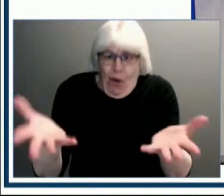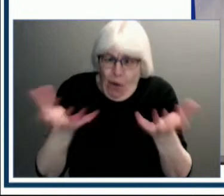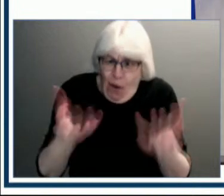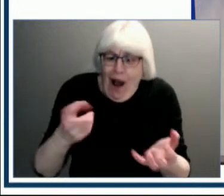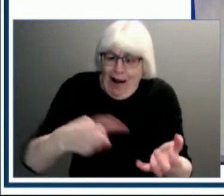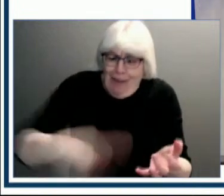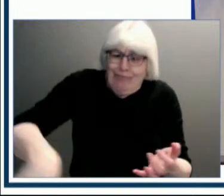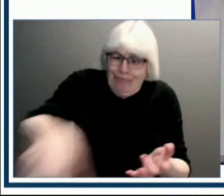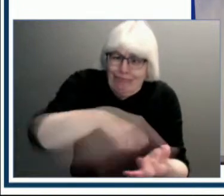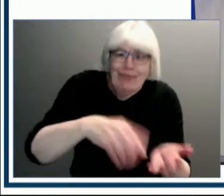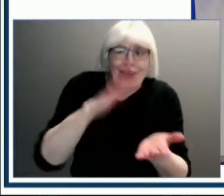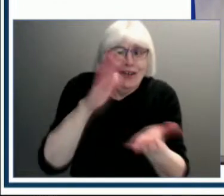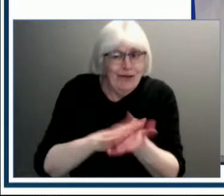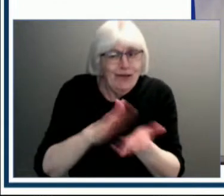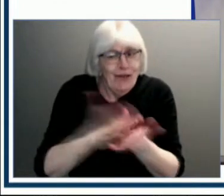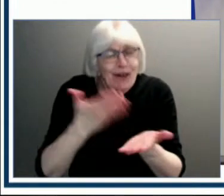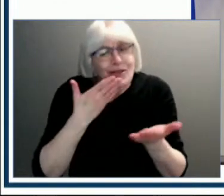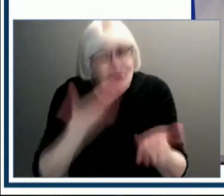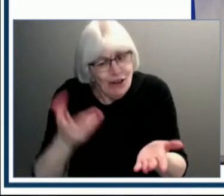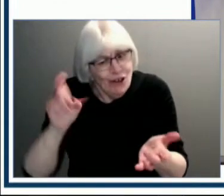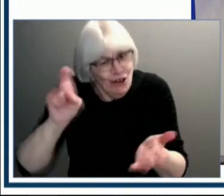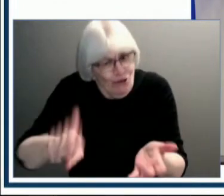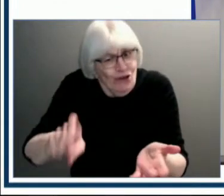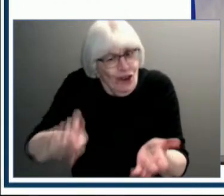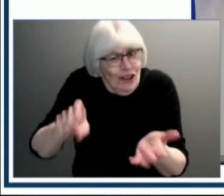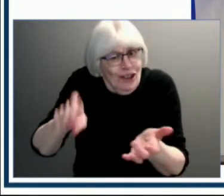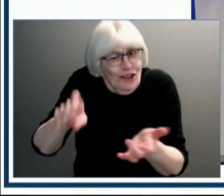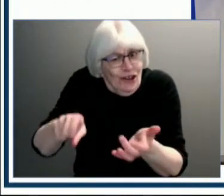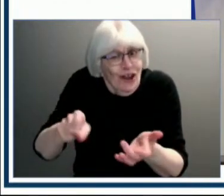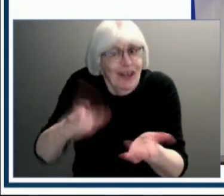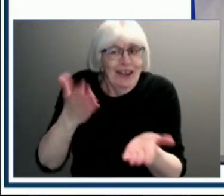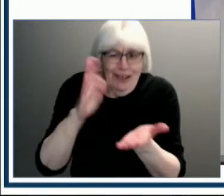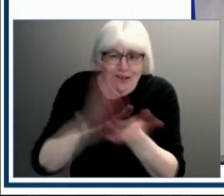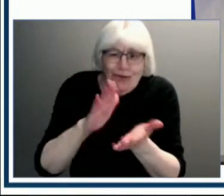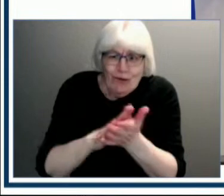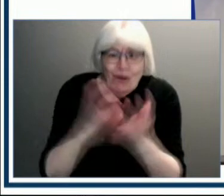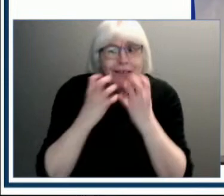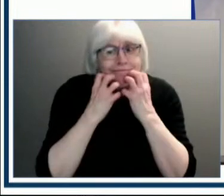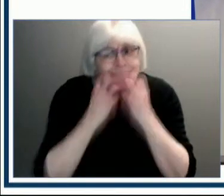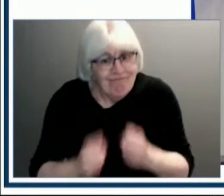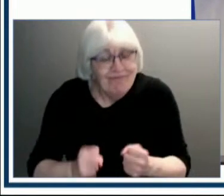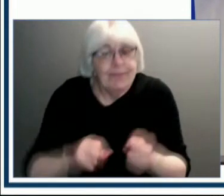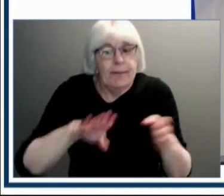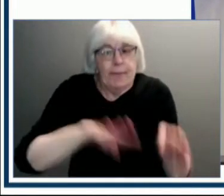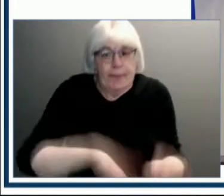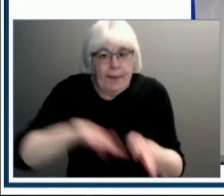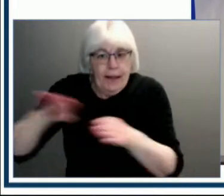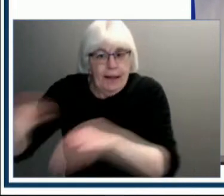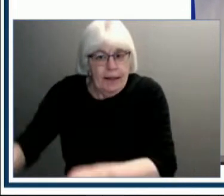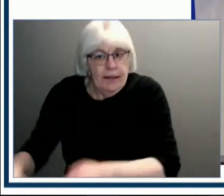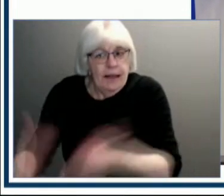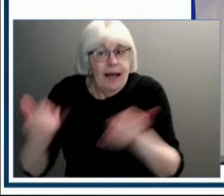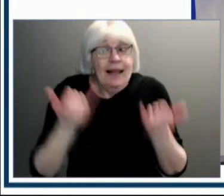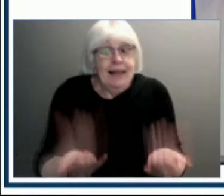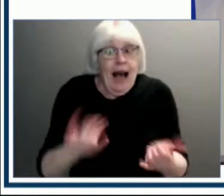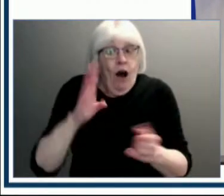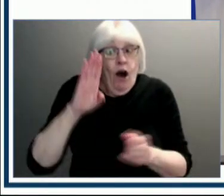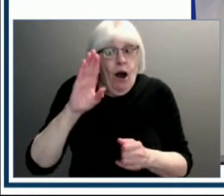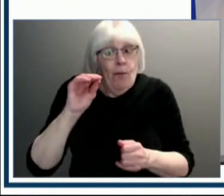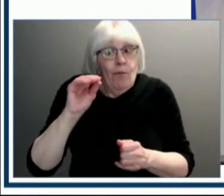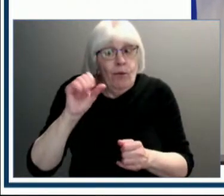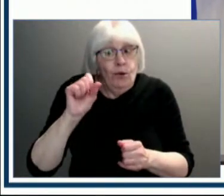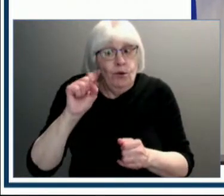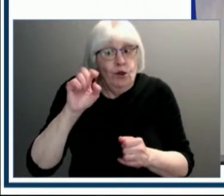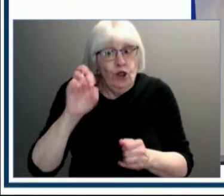about schools. But next, let's talk about boosters. As of today, over 42% of